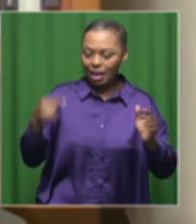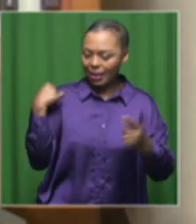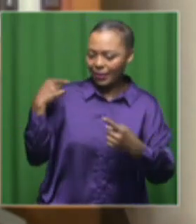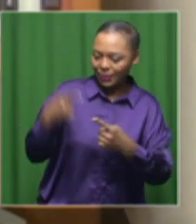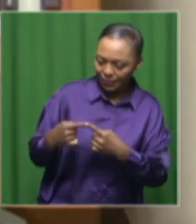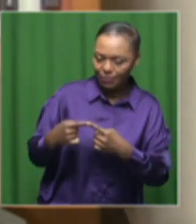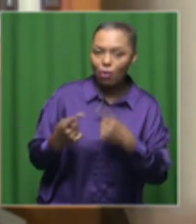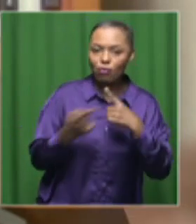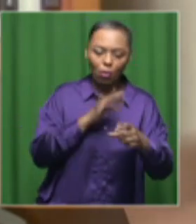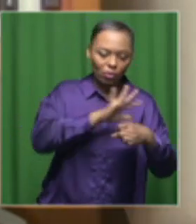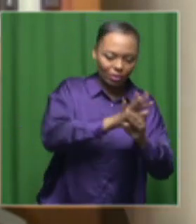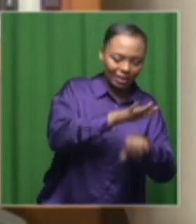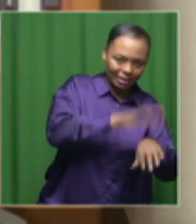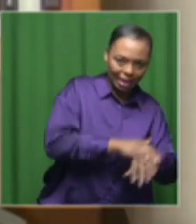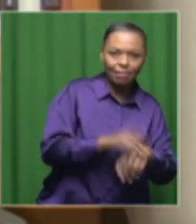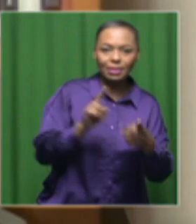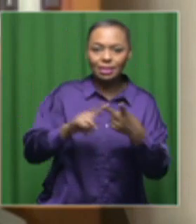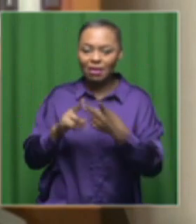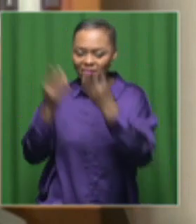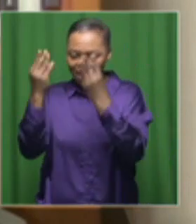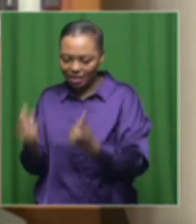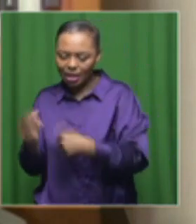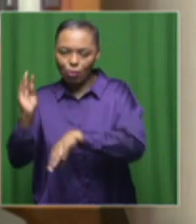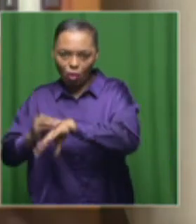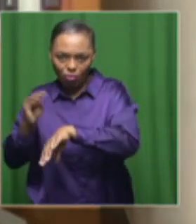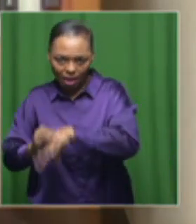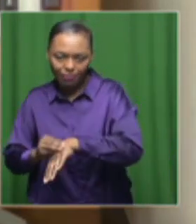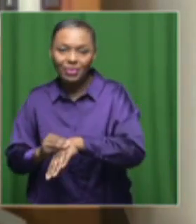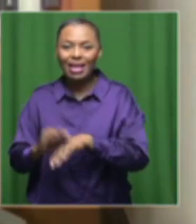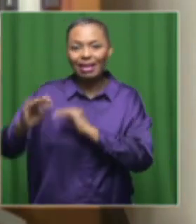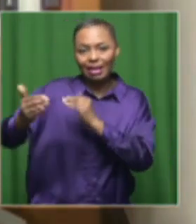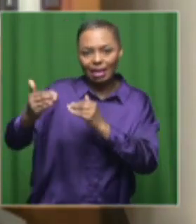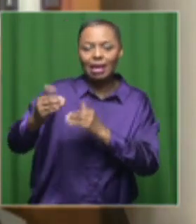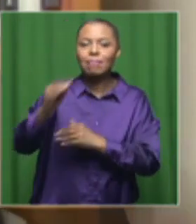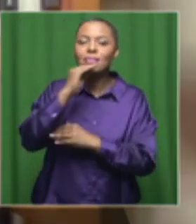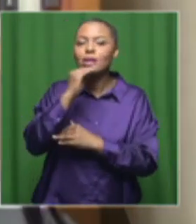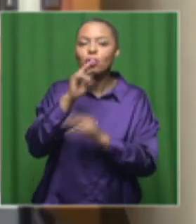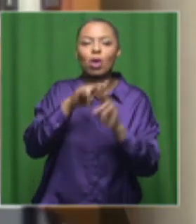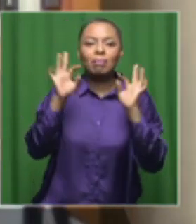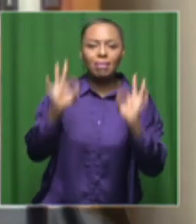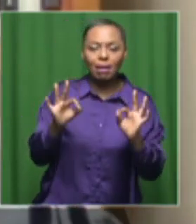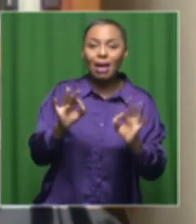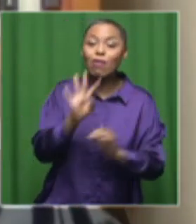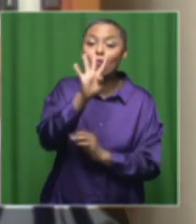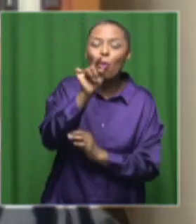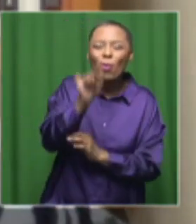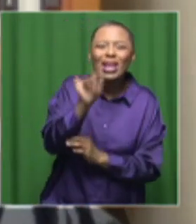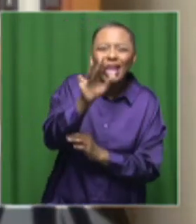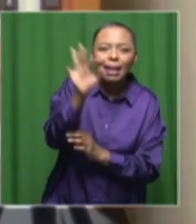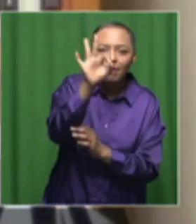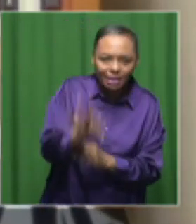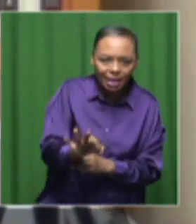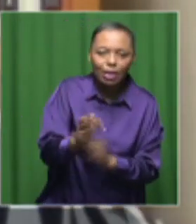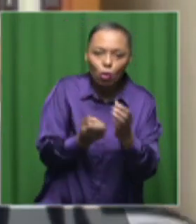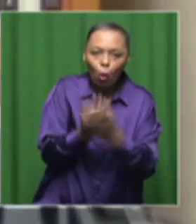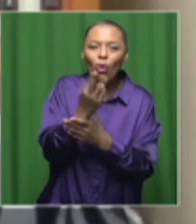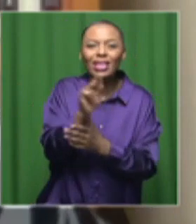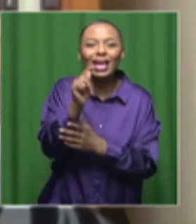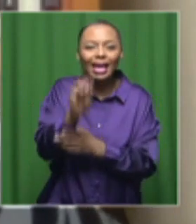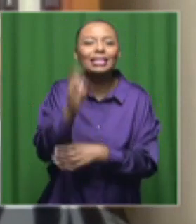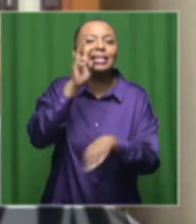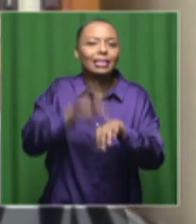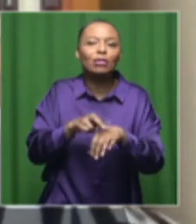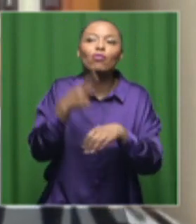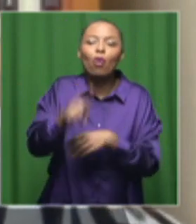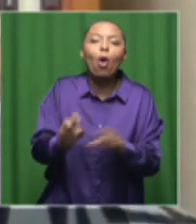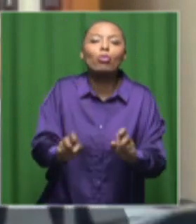during COVID and during the global financial crisis, it's 0.9. So we need a 4.9% growth rate just to create